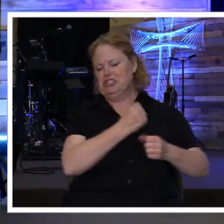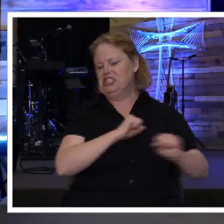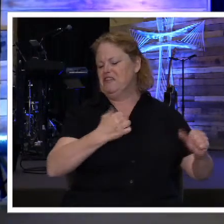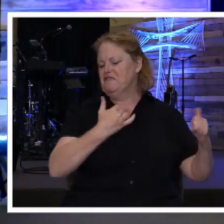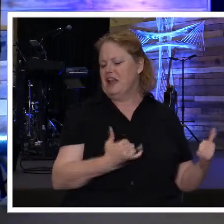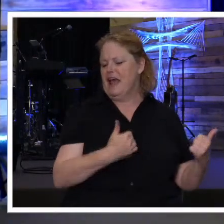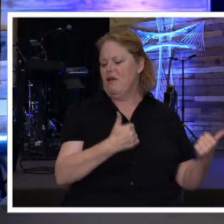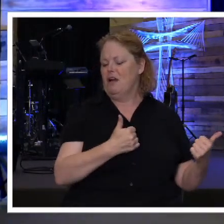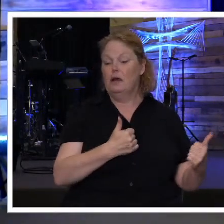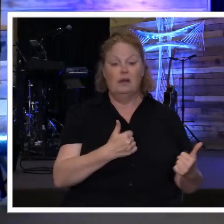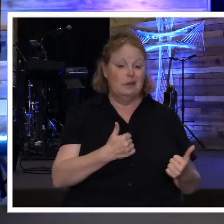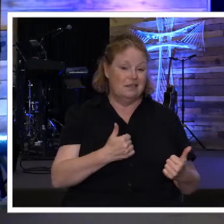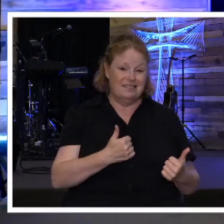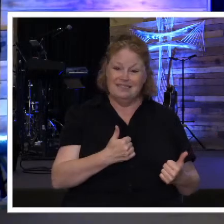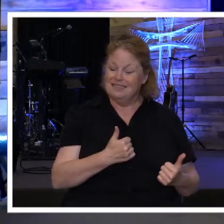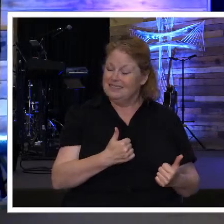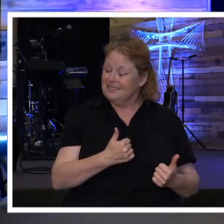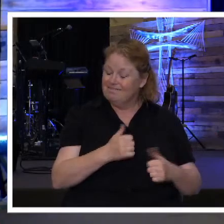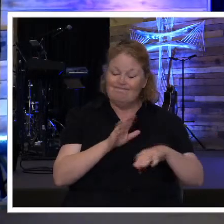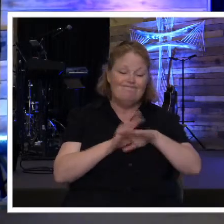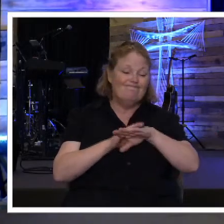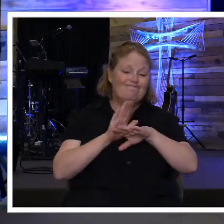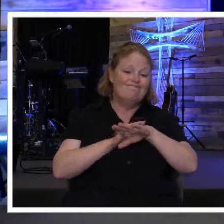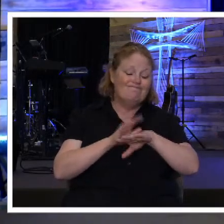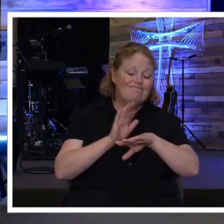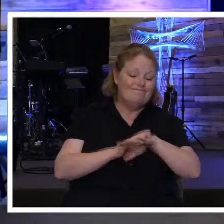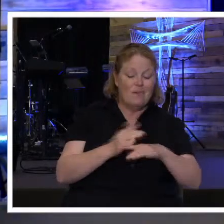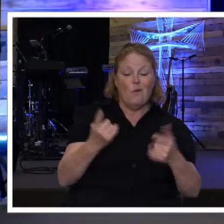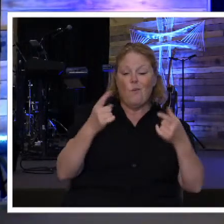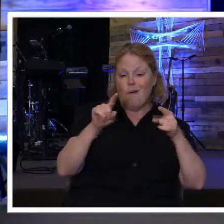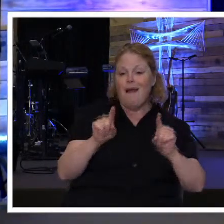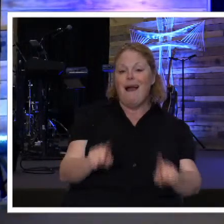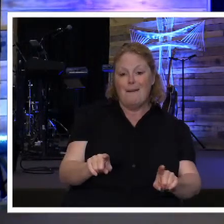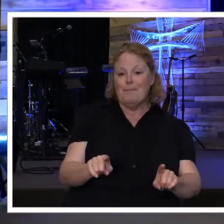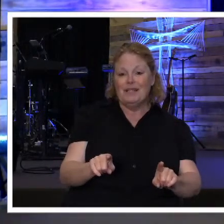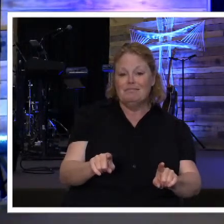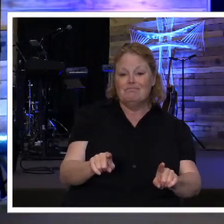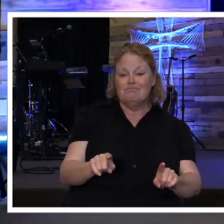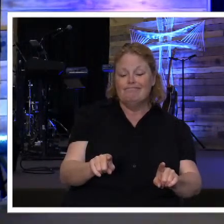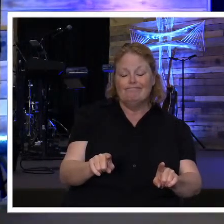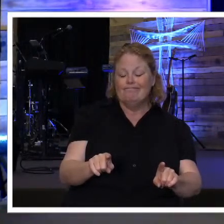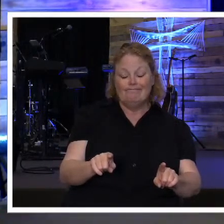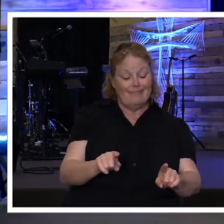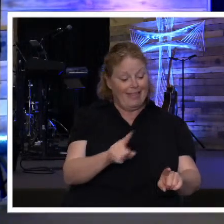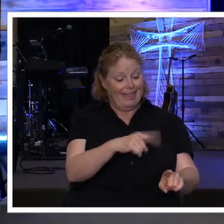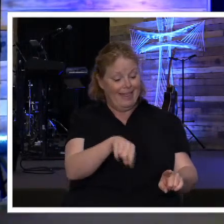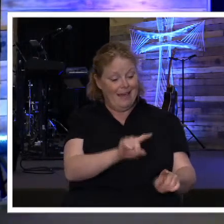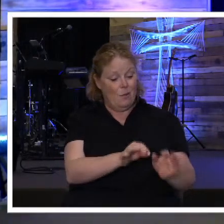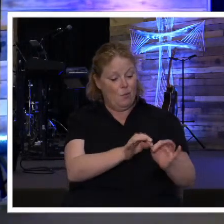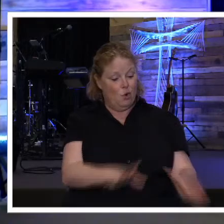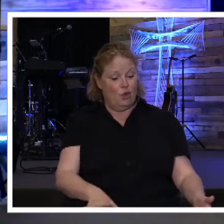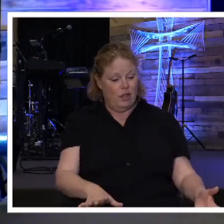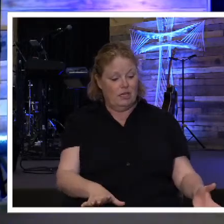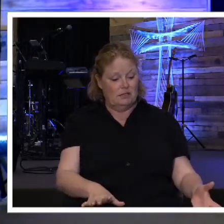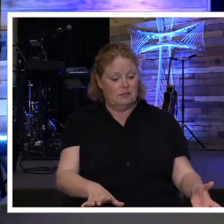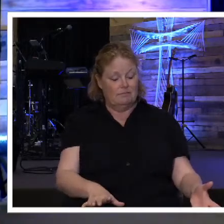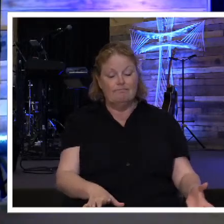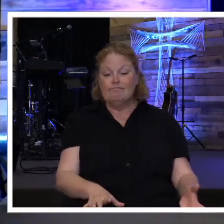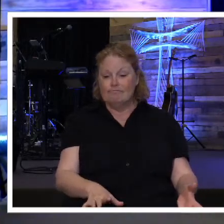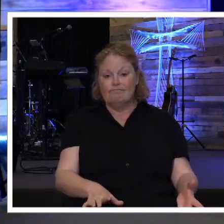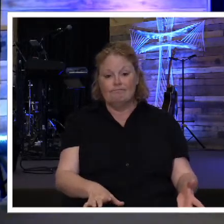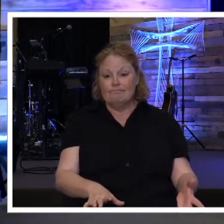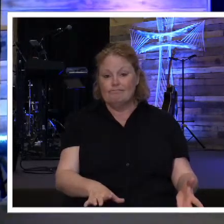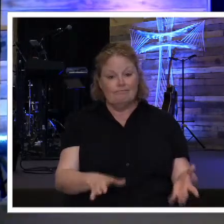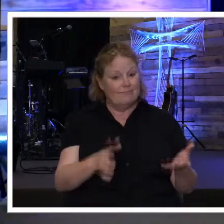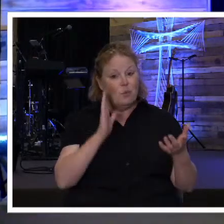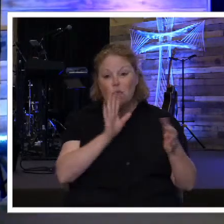net, you will find a time in life when it will be worthless as everything you've built it